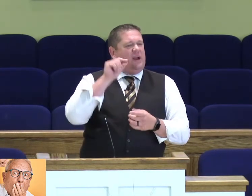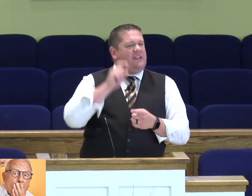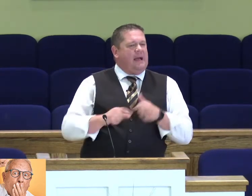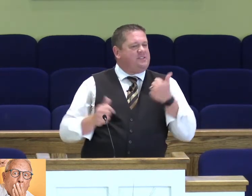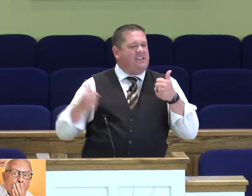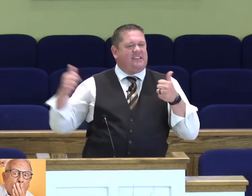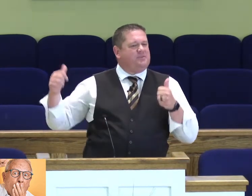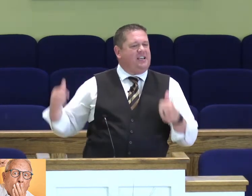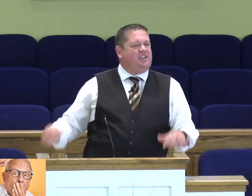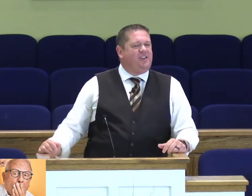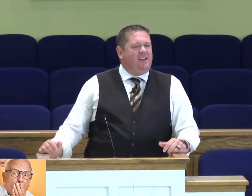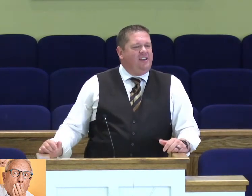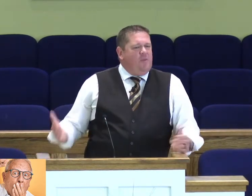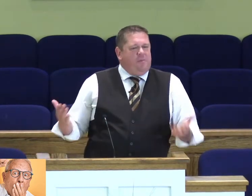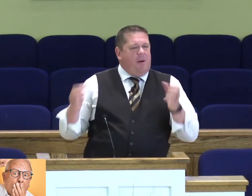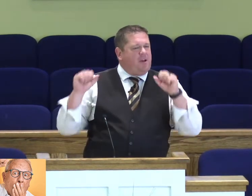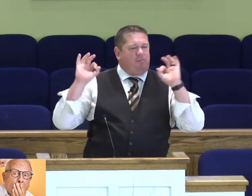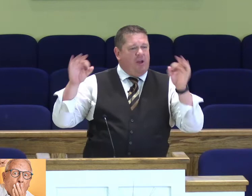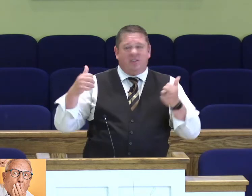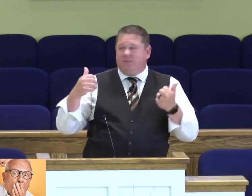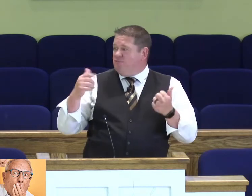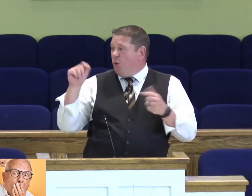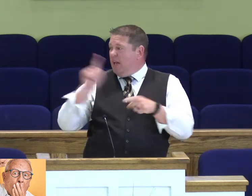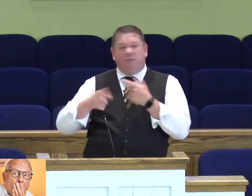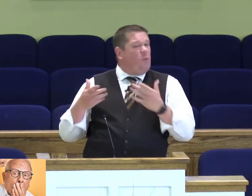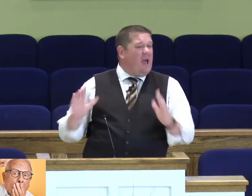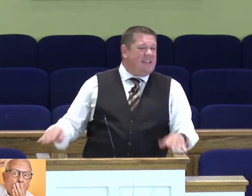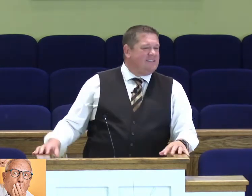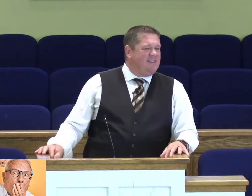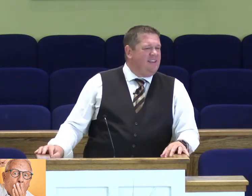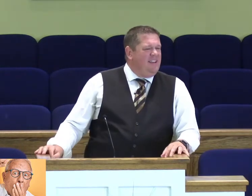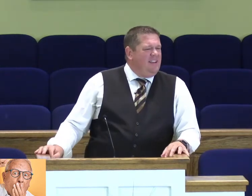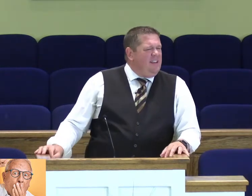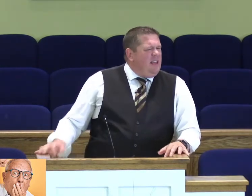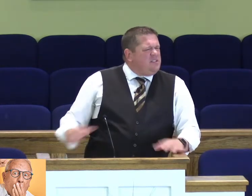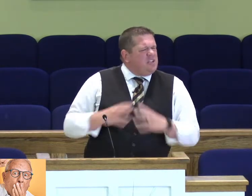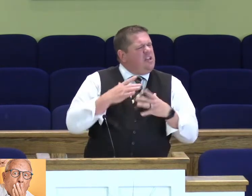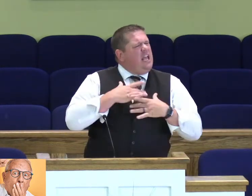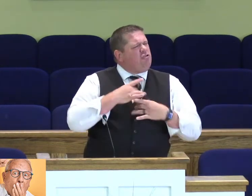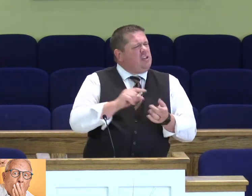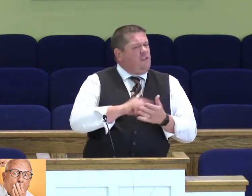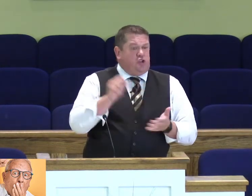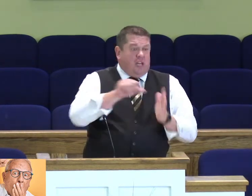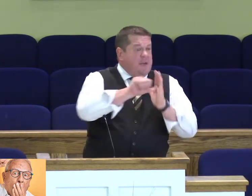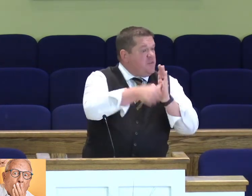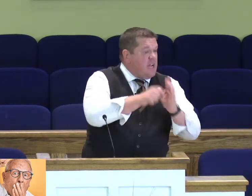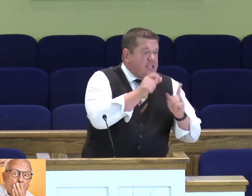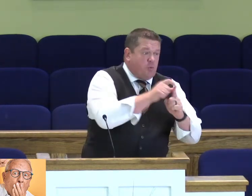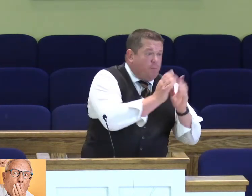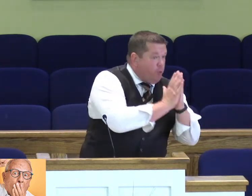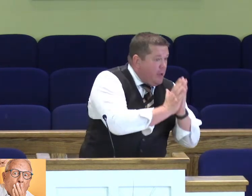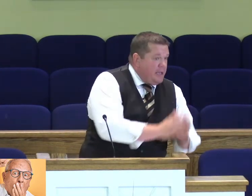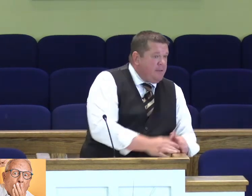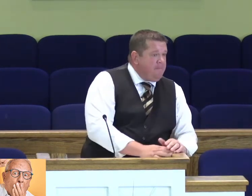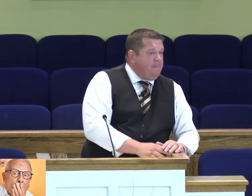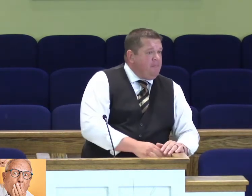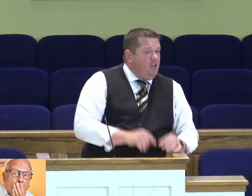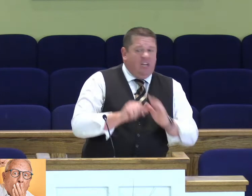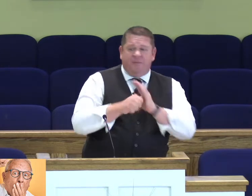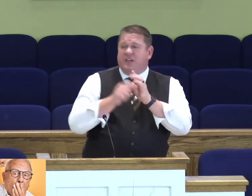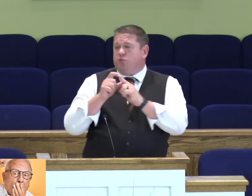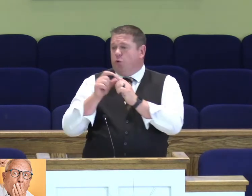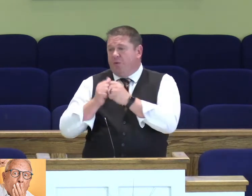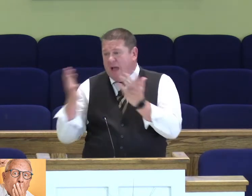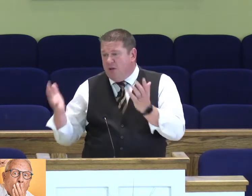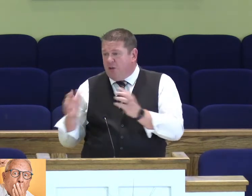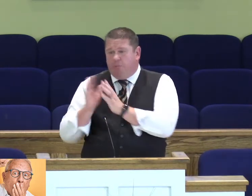verse 20 times, 10 times each, we probably could preach it 20 different ways. It's such an interesting verse. You can emphasize the word pray. You